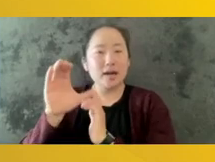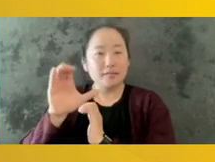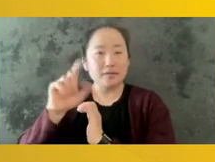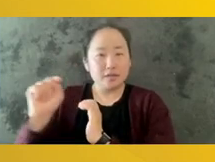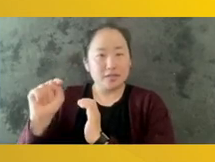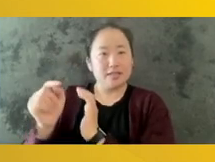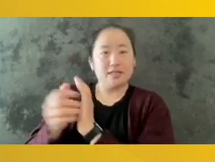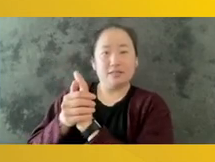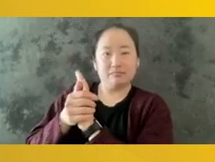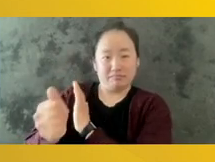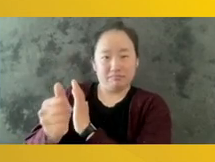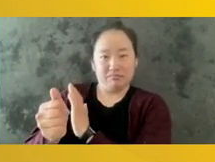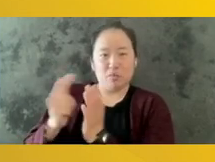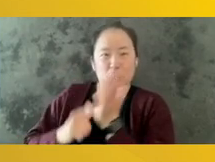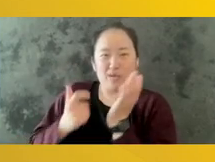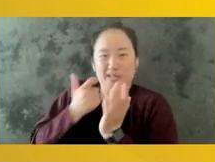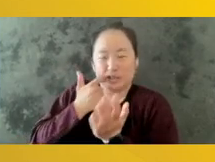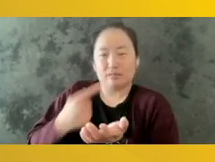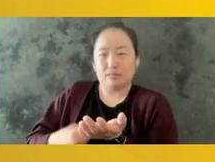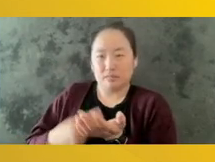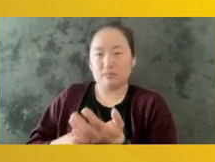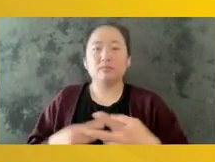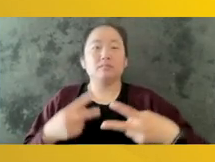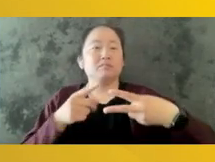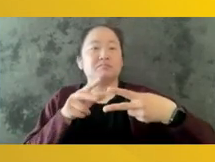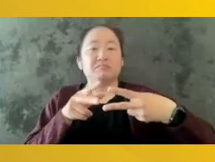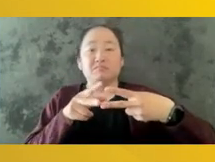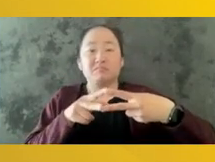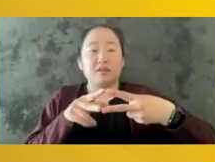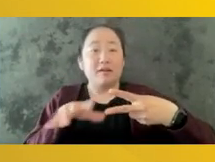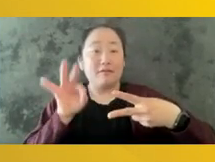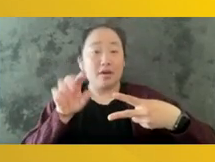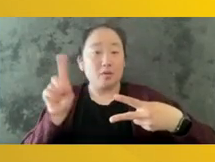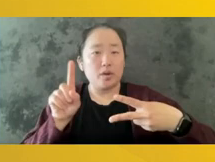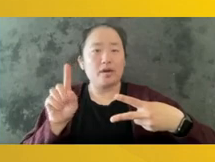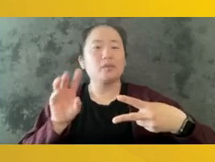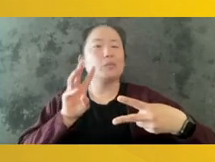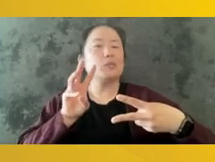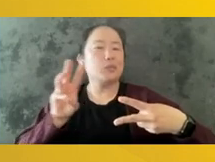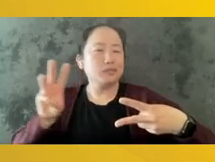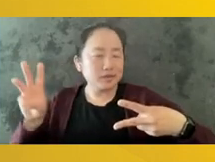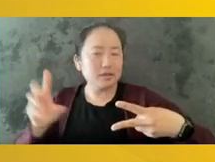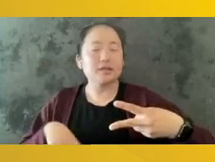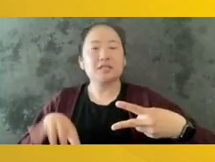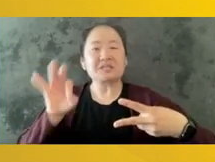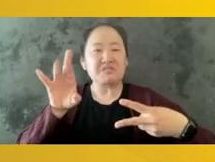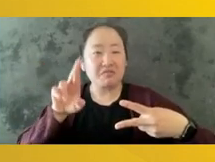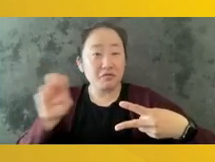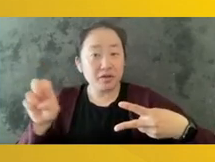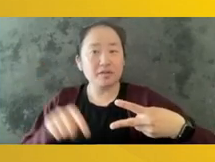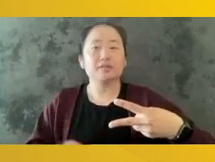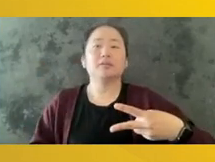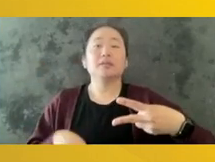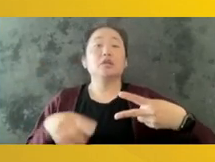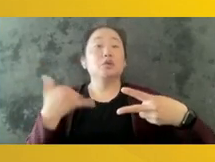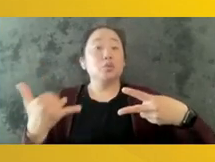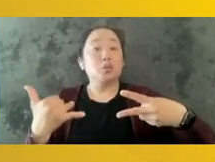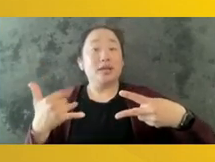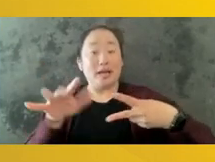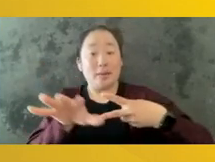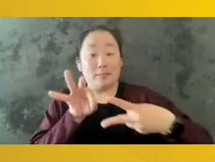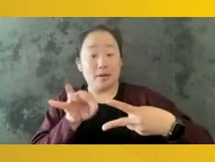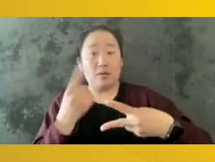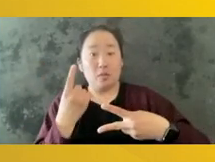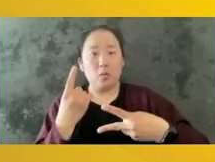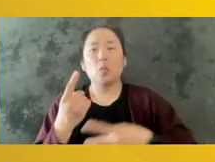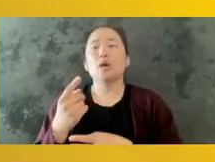are freely available on our website. And the unit that we're going to dive into today is called Protecting Whales.